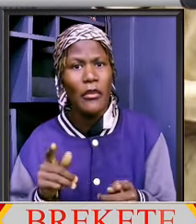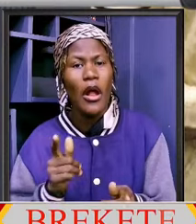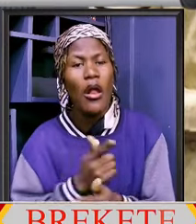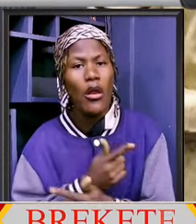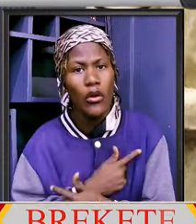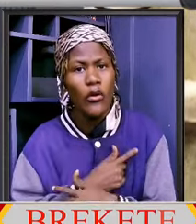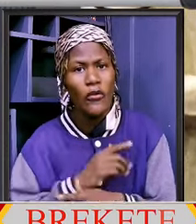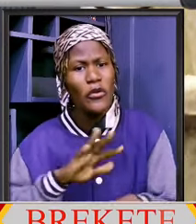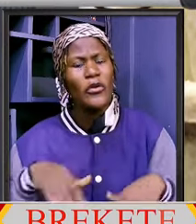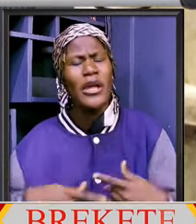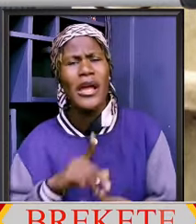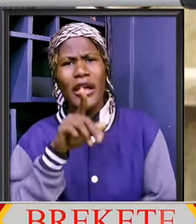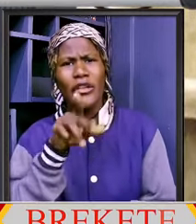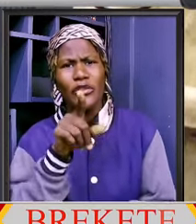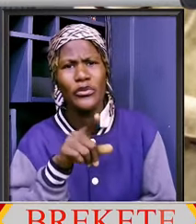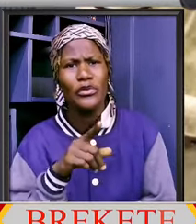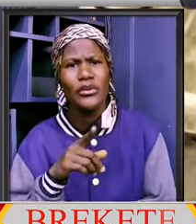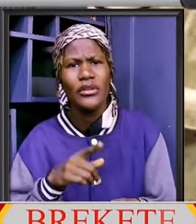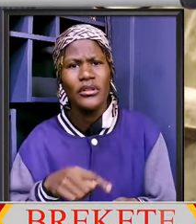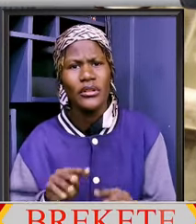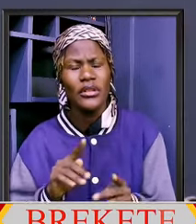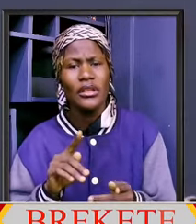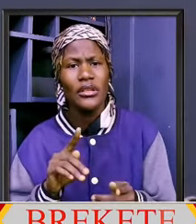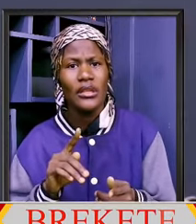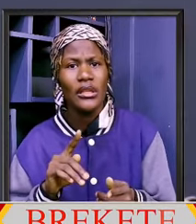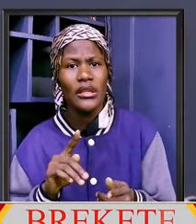Where are we taking these worldly things to?